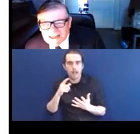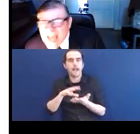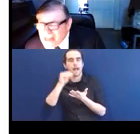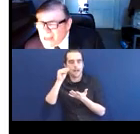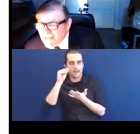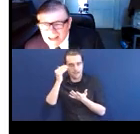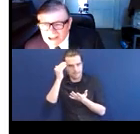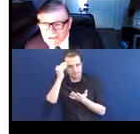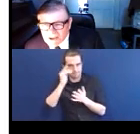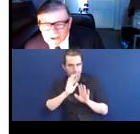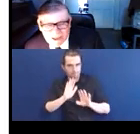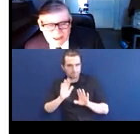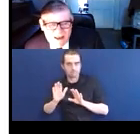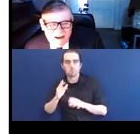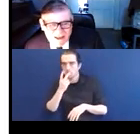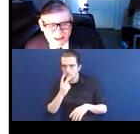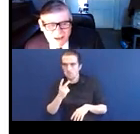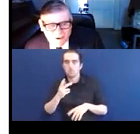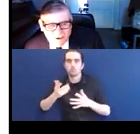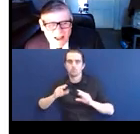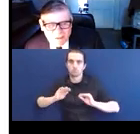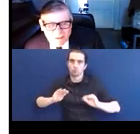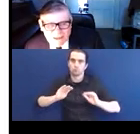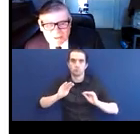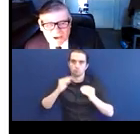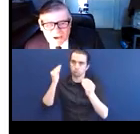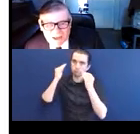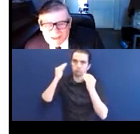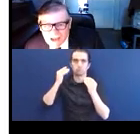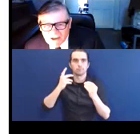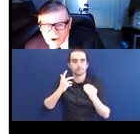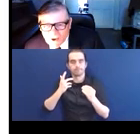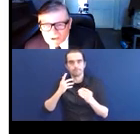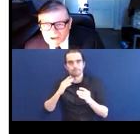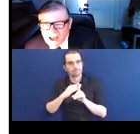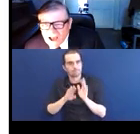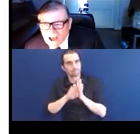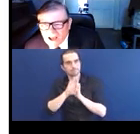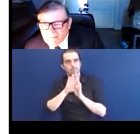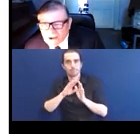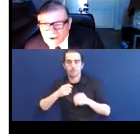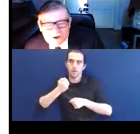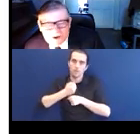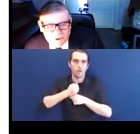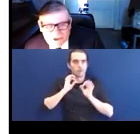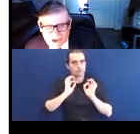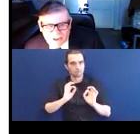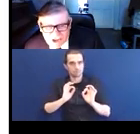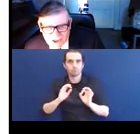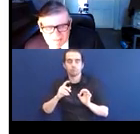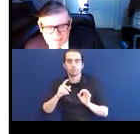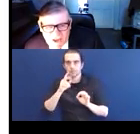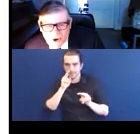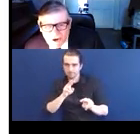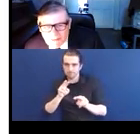abilities and their financial resources. For example, a participant who did a sewing course but could not afford a sewing